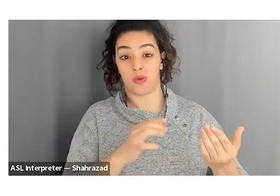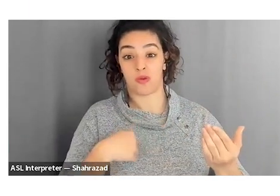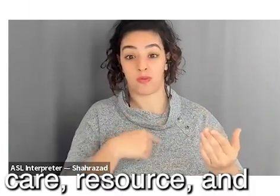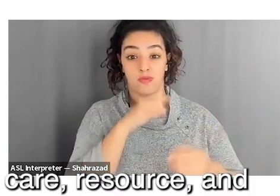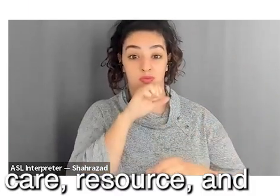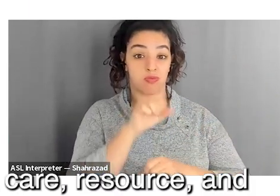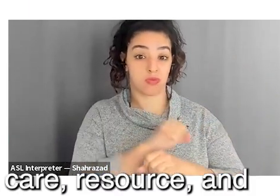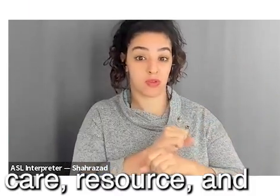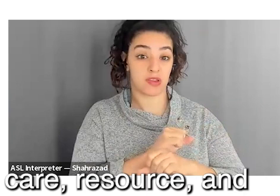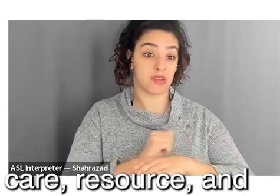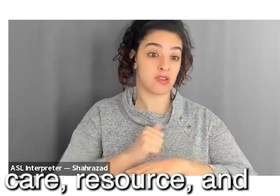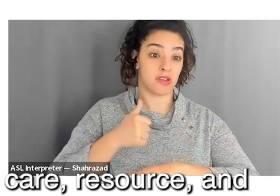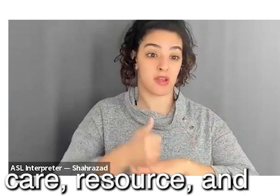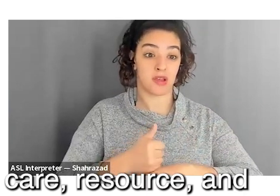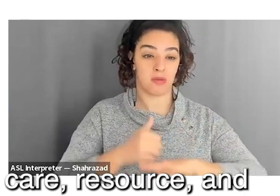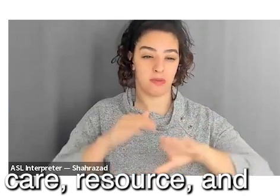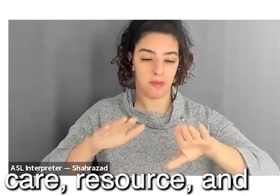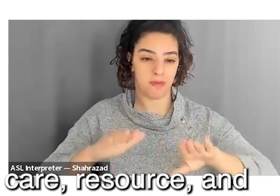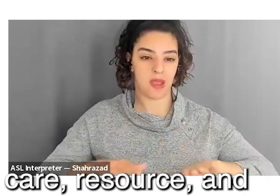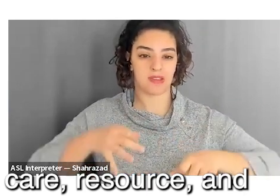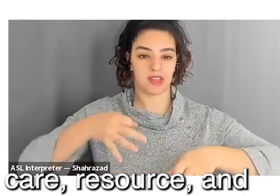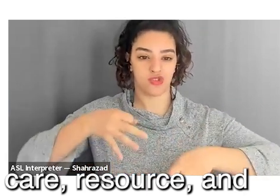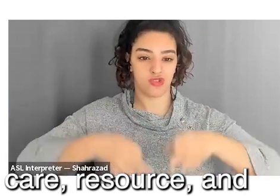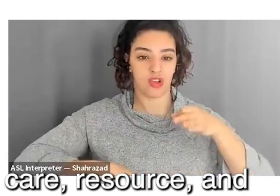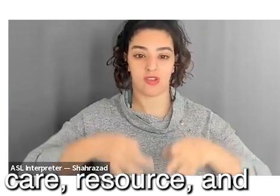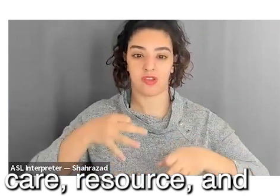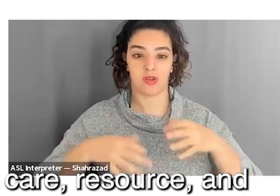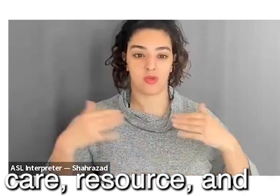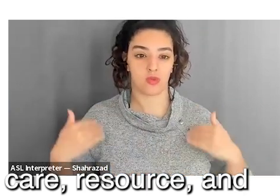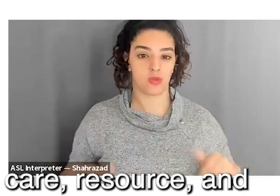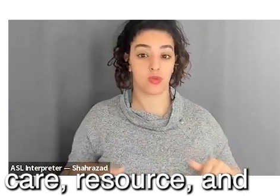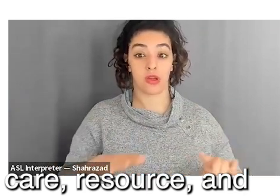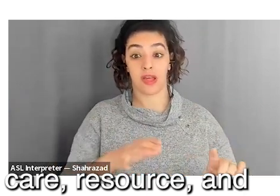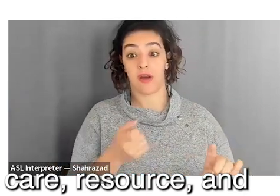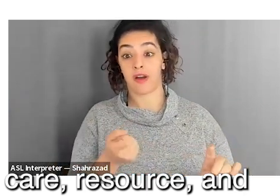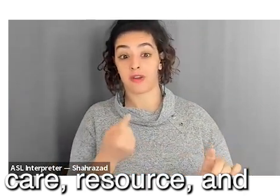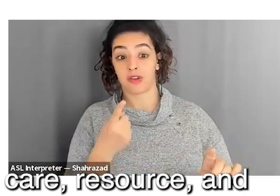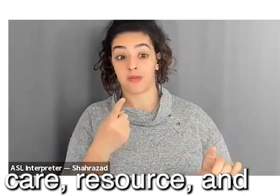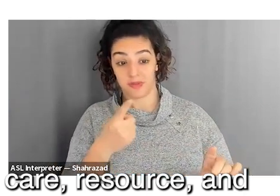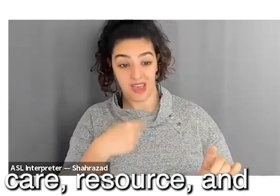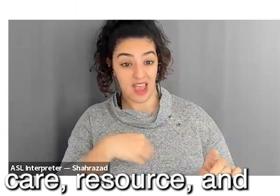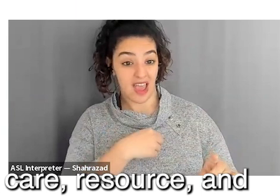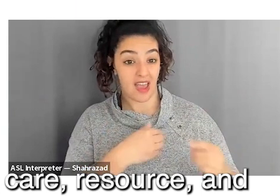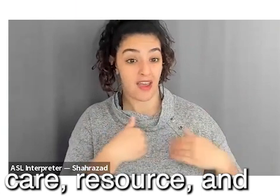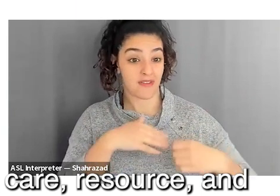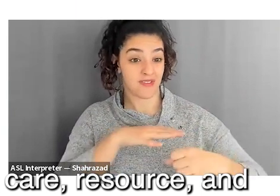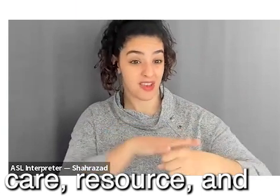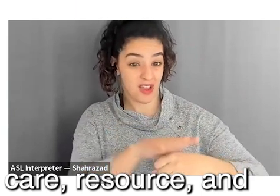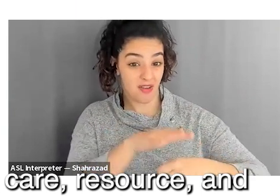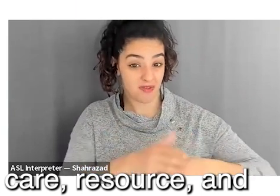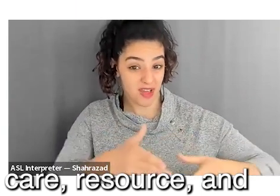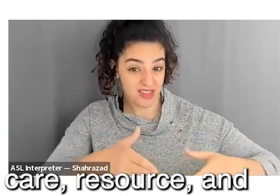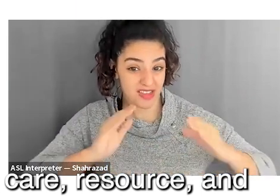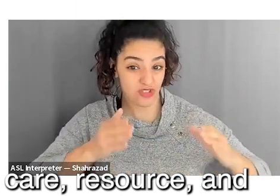create abundant justice. The understanding that there is enough attention,